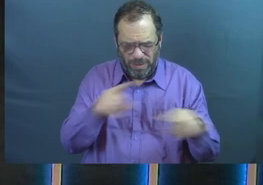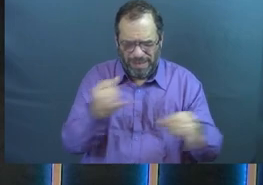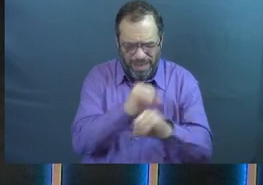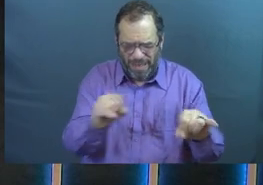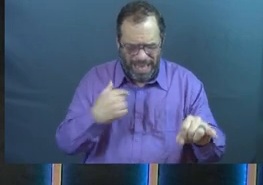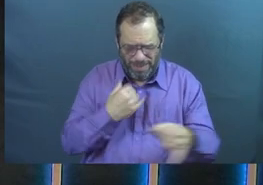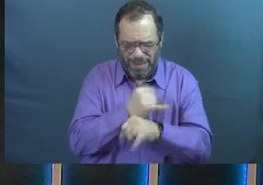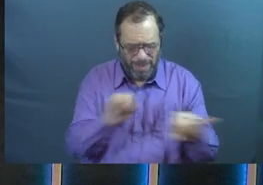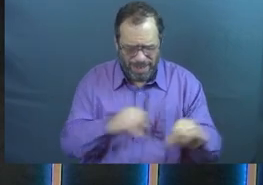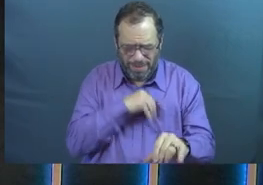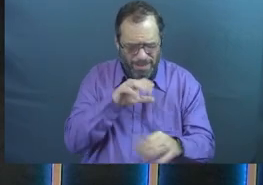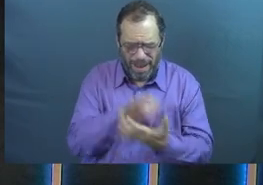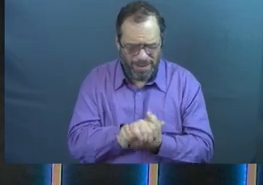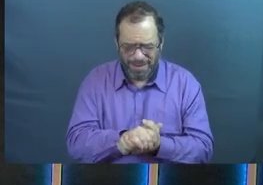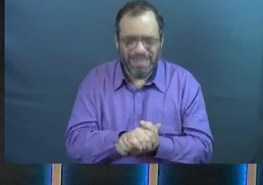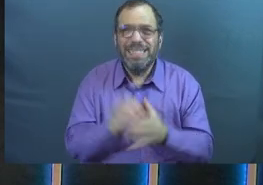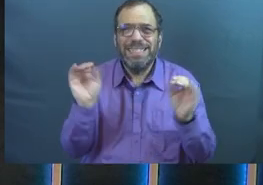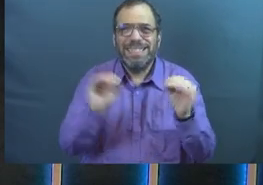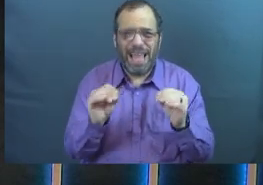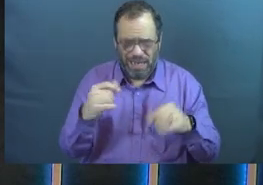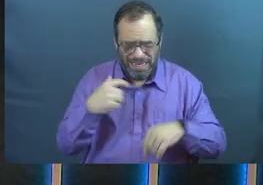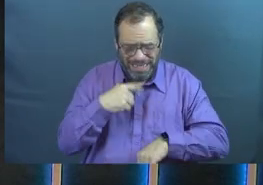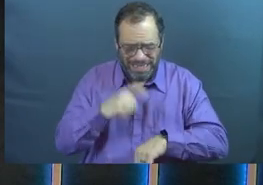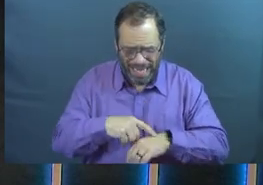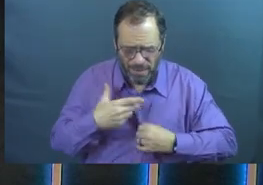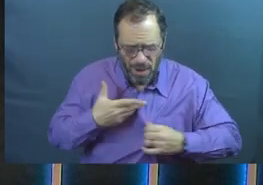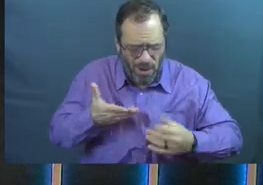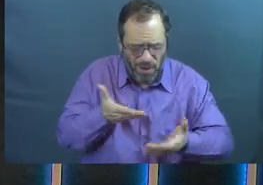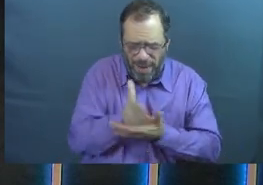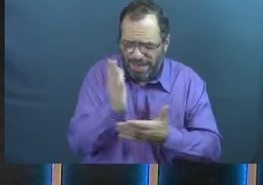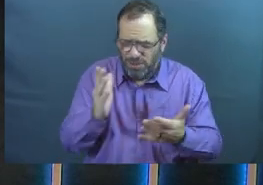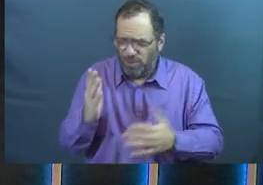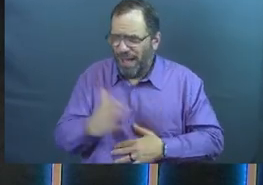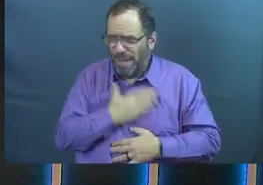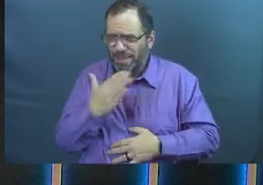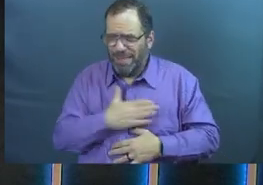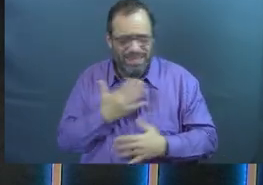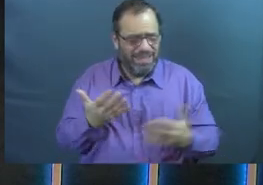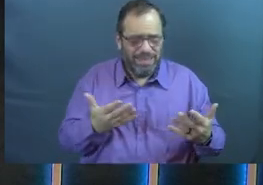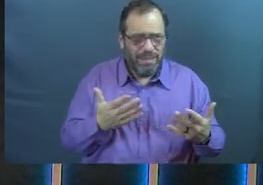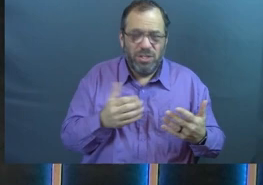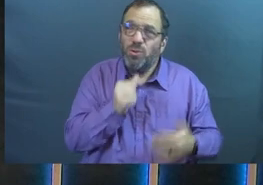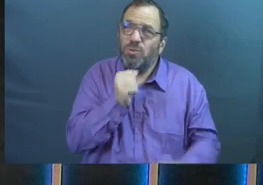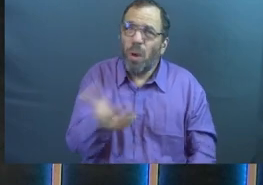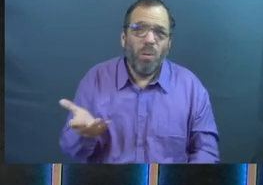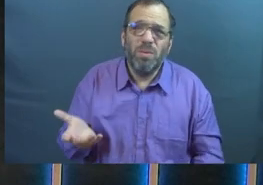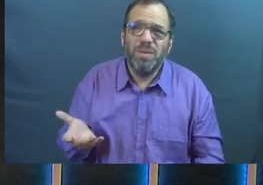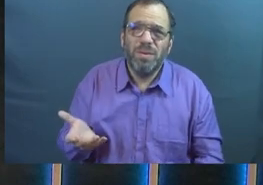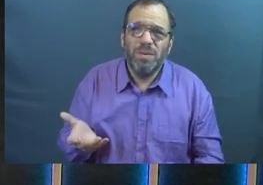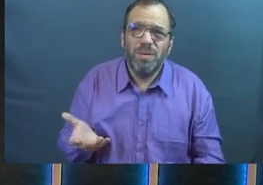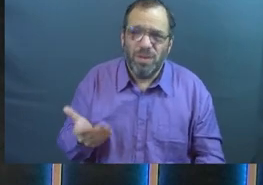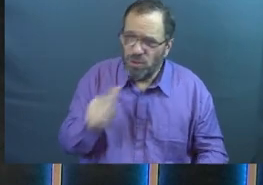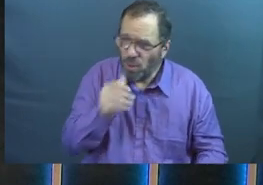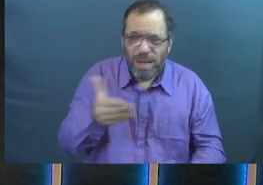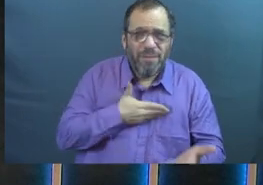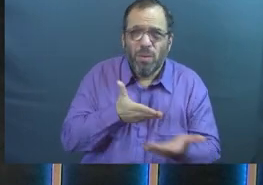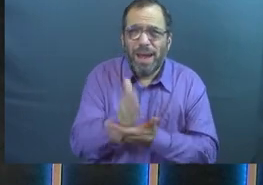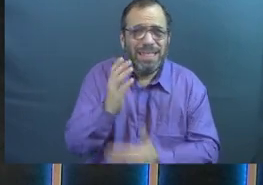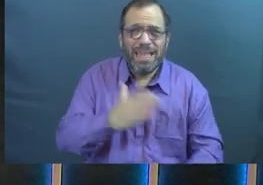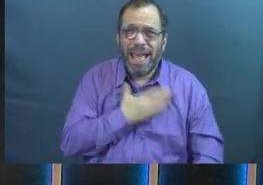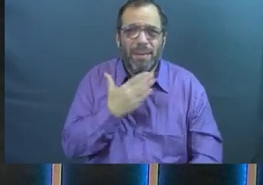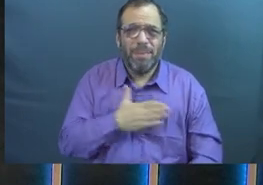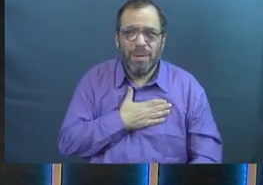in here. There's no moment where we have a right to happiness. We don't have a right to